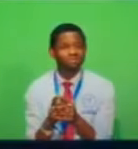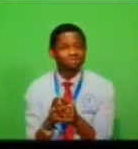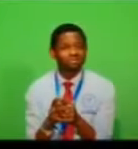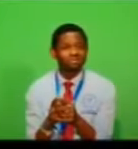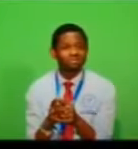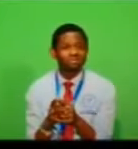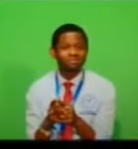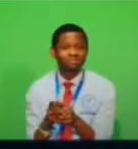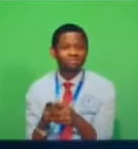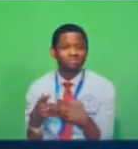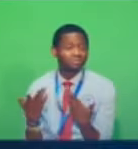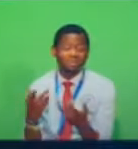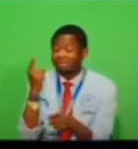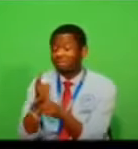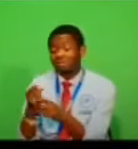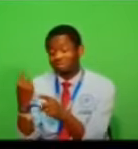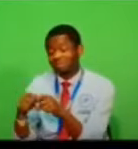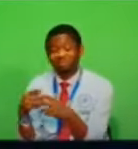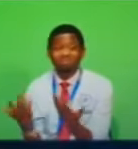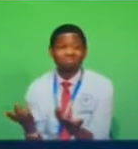That is the only word.